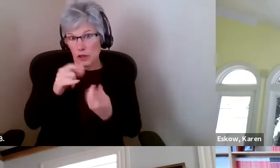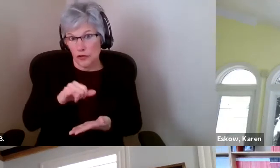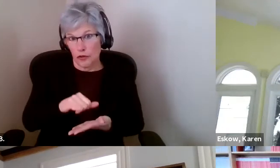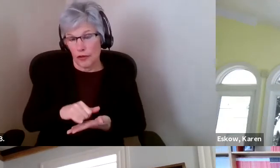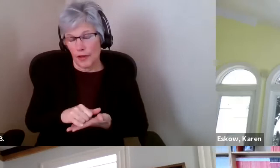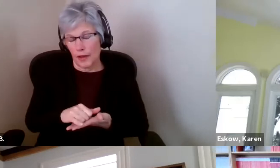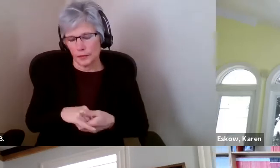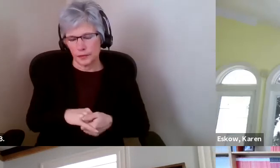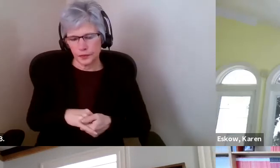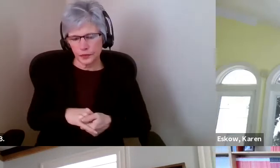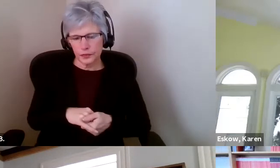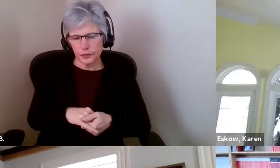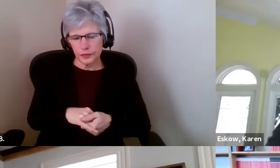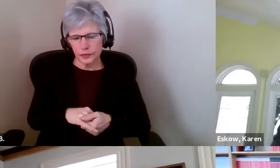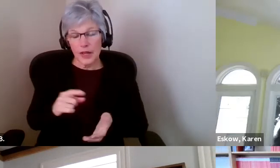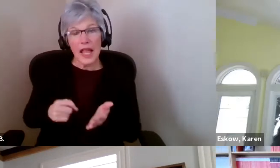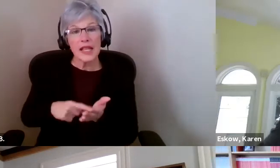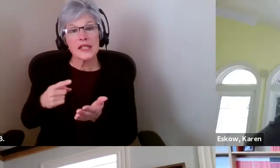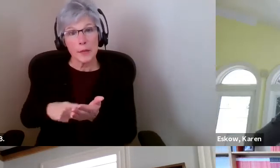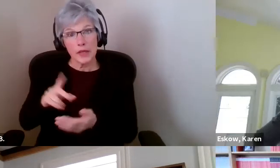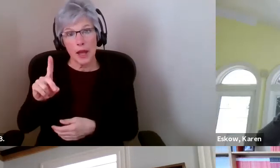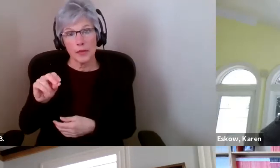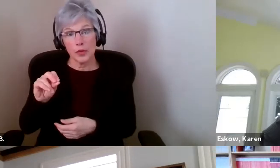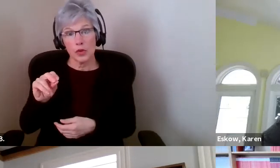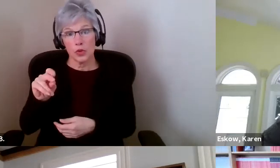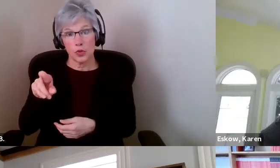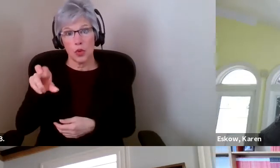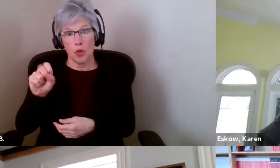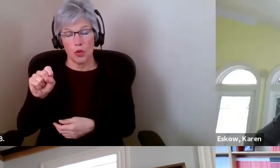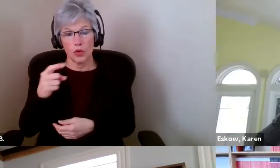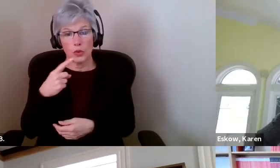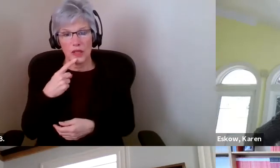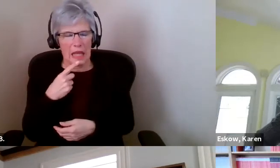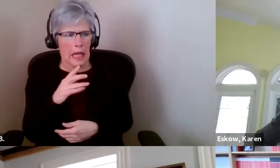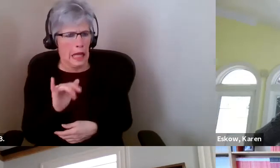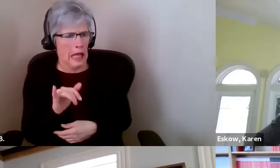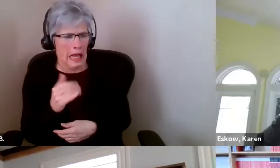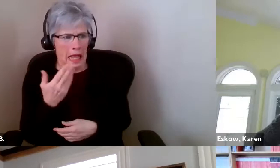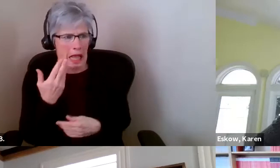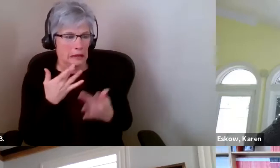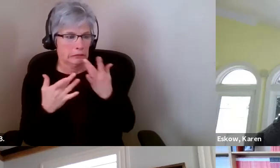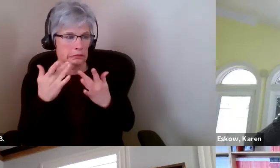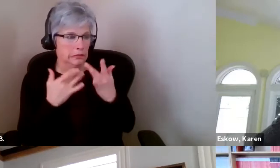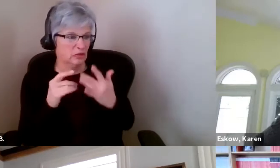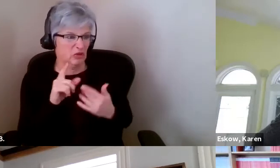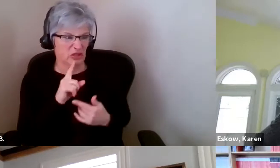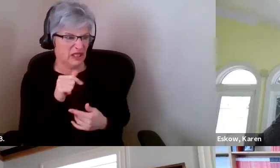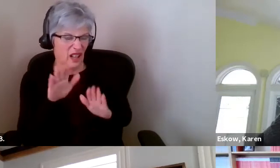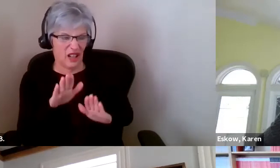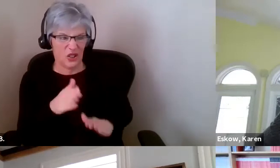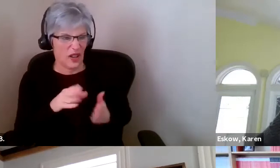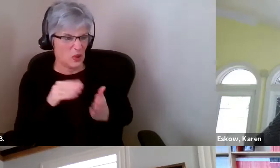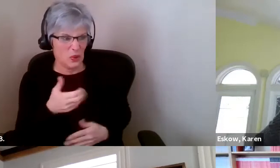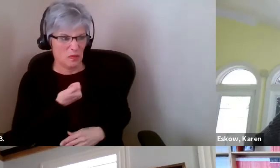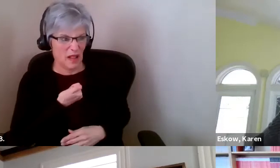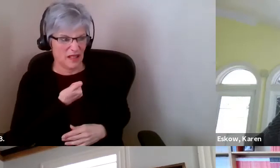we get donors who will even tell us, you know, I don't know how I managed, I wasn't that good a student. And you look at their lives and what they've